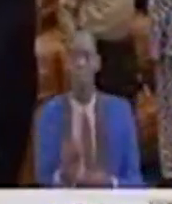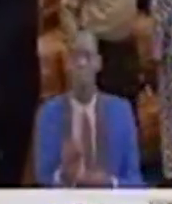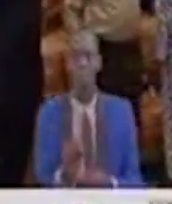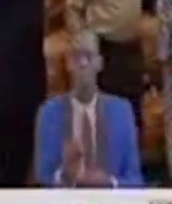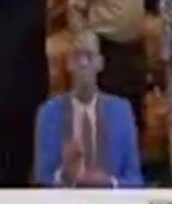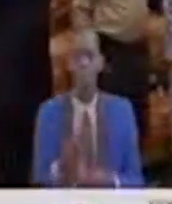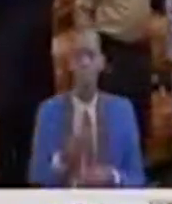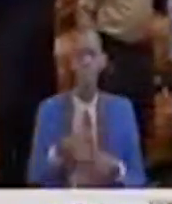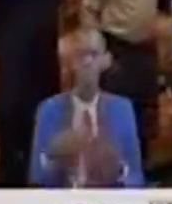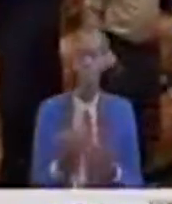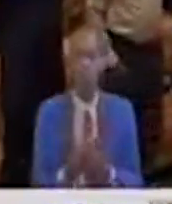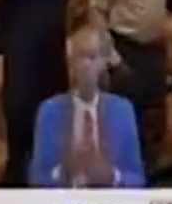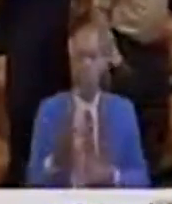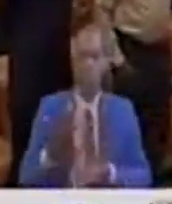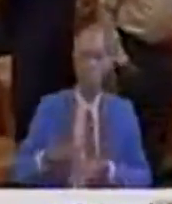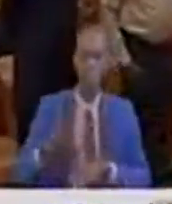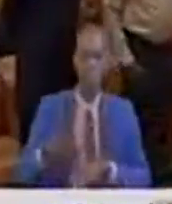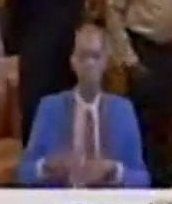pornography,